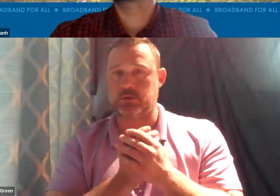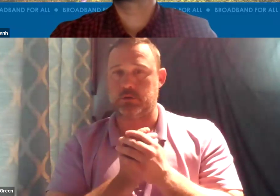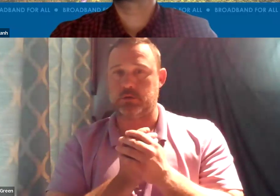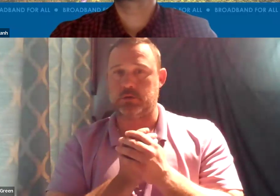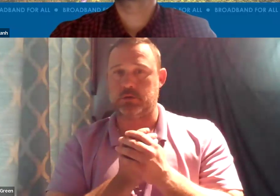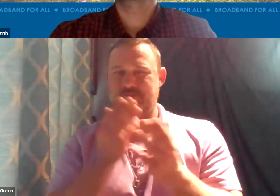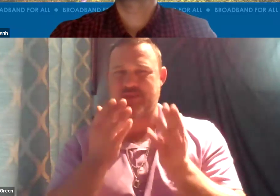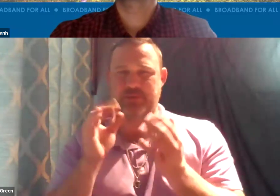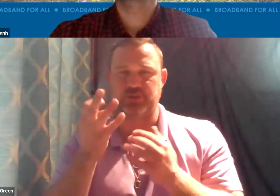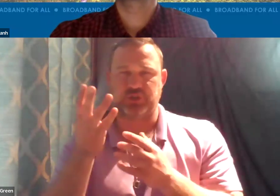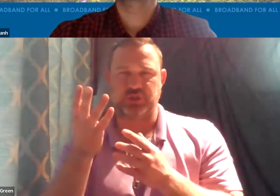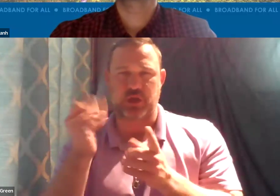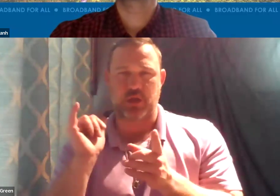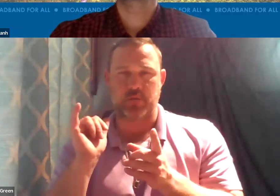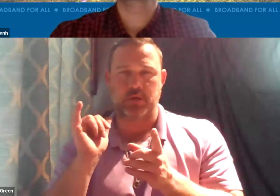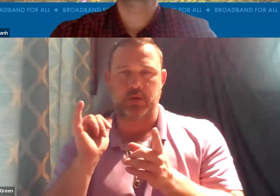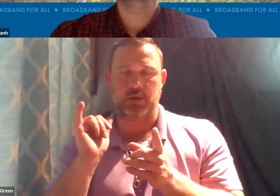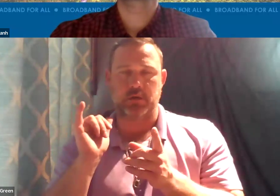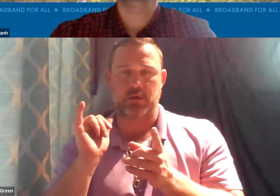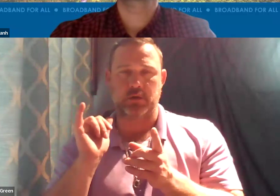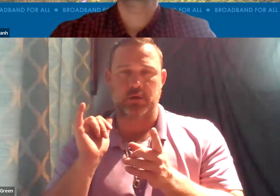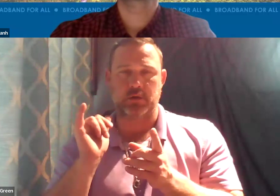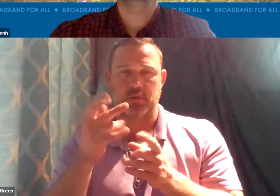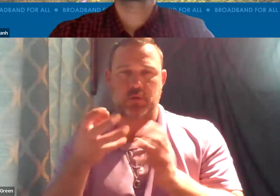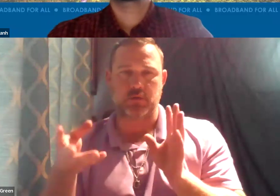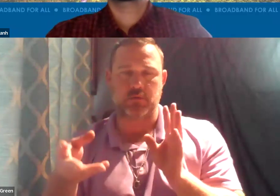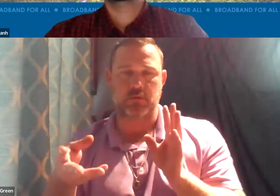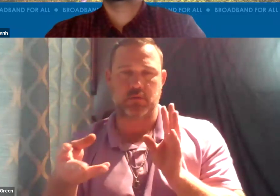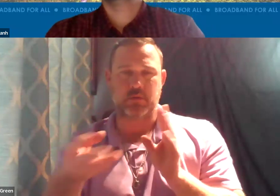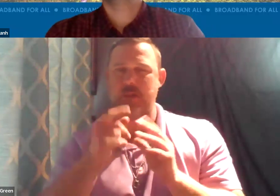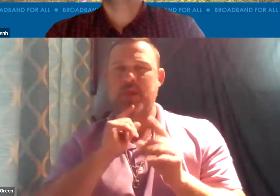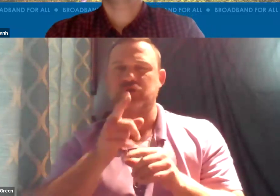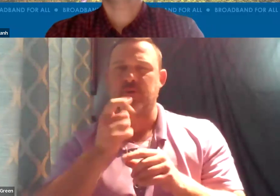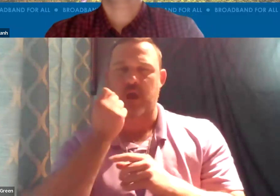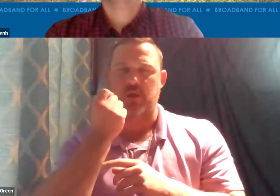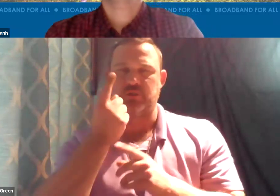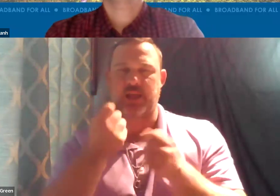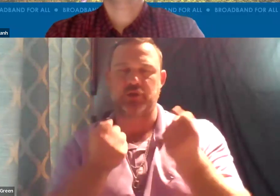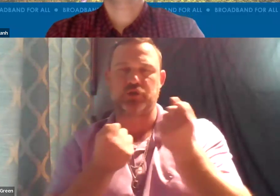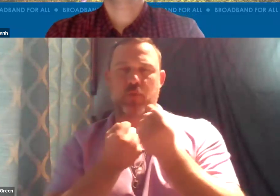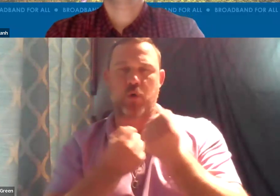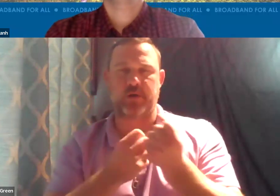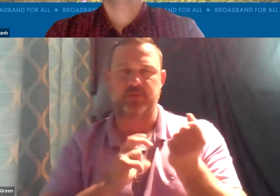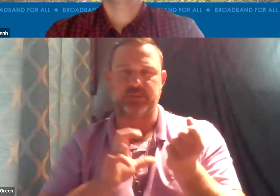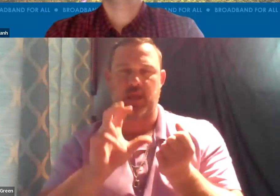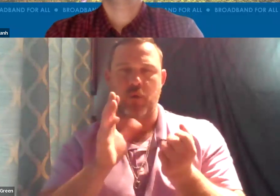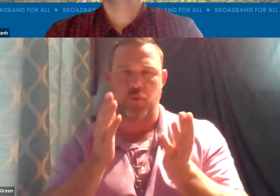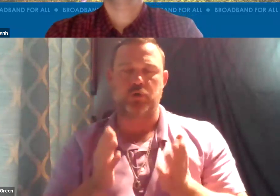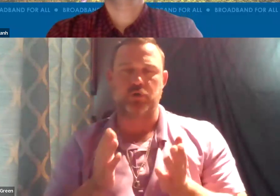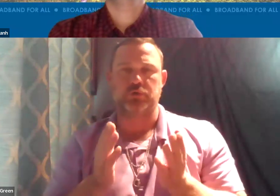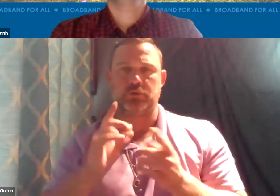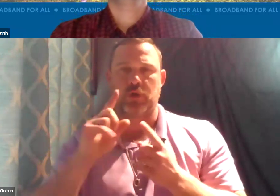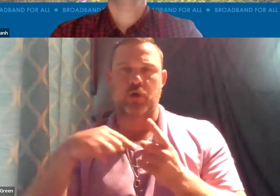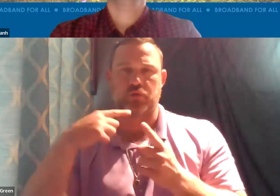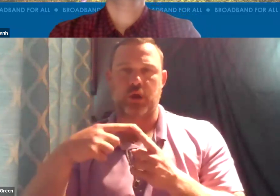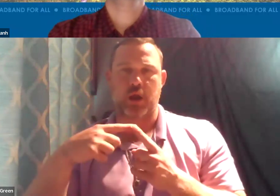maybe Shelby, if you want to come and provide, I'm not sure if I understand supportive stakeholders